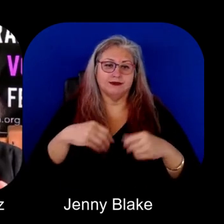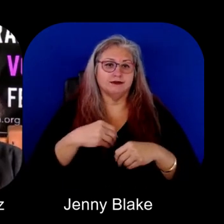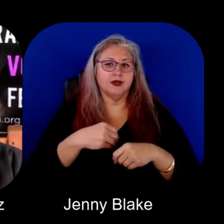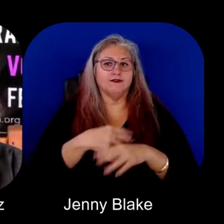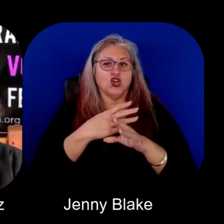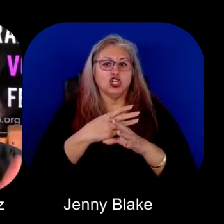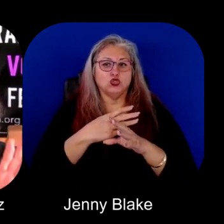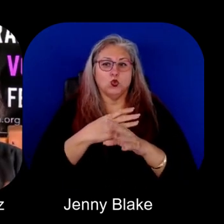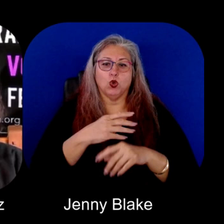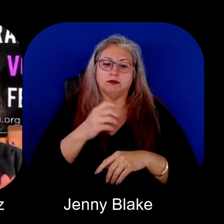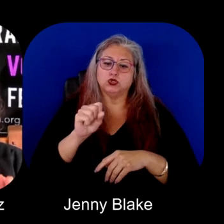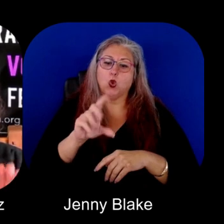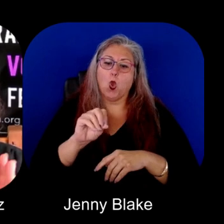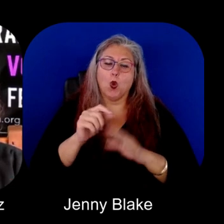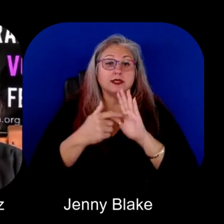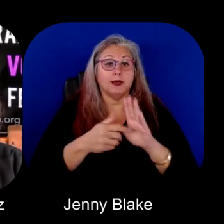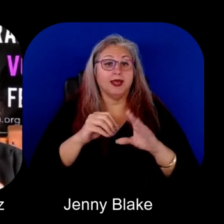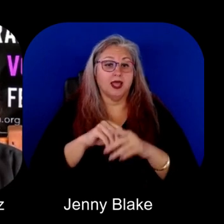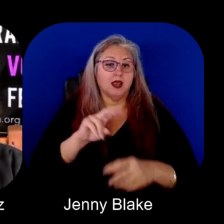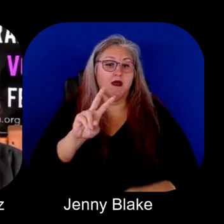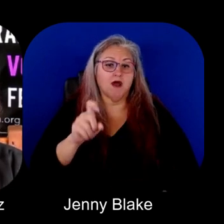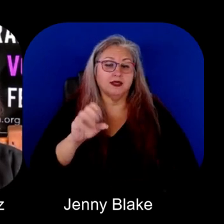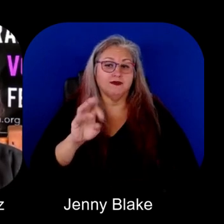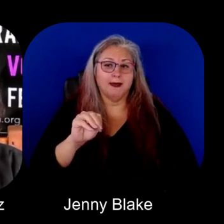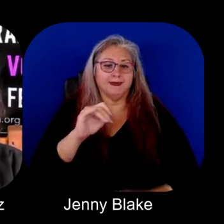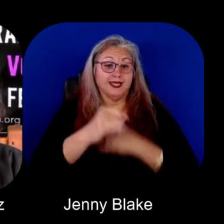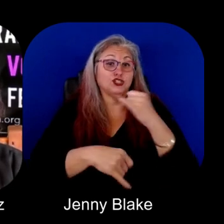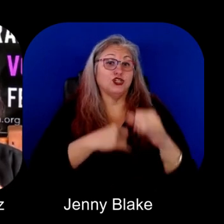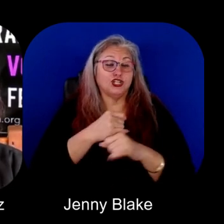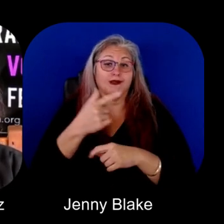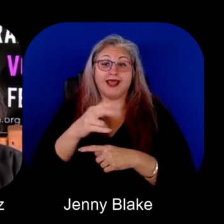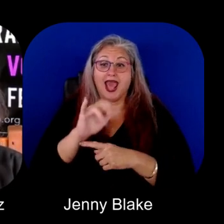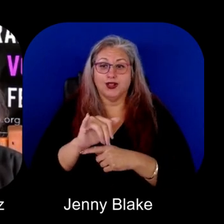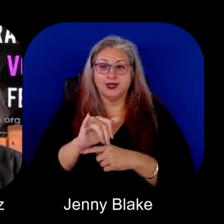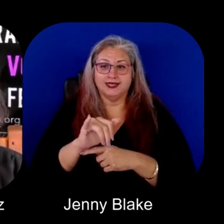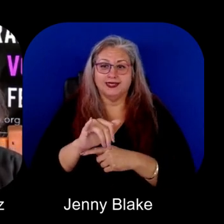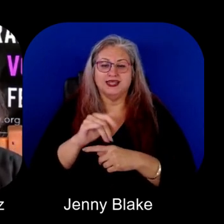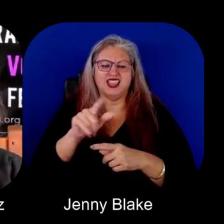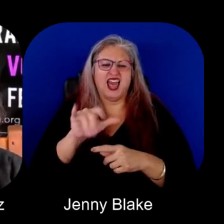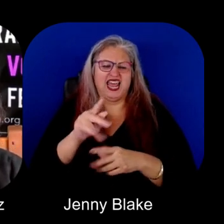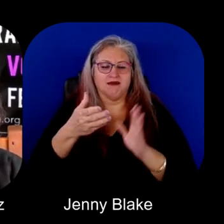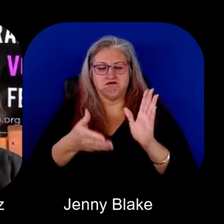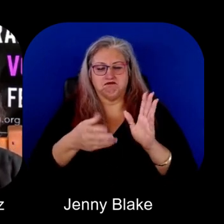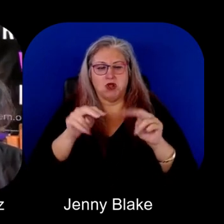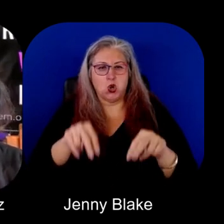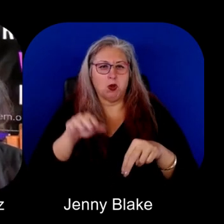solo exhibit in the Voxfam International Gallery. We'll provide links below.